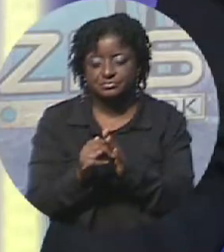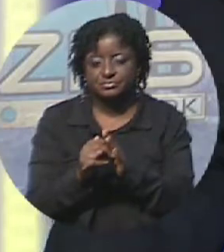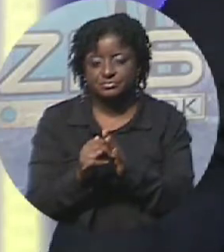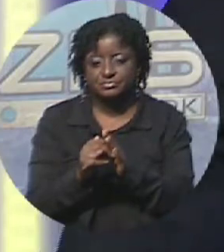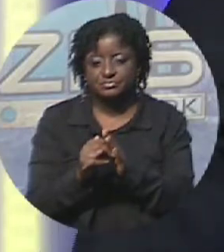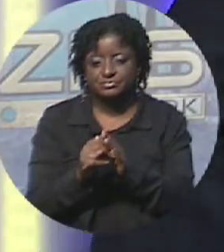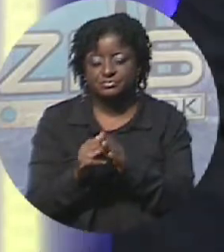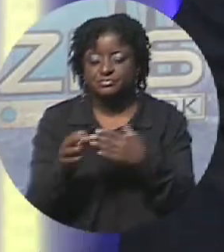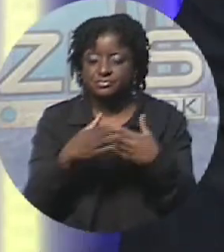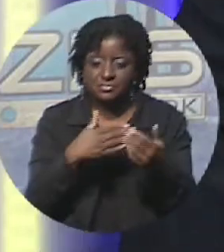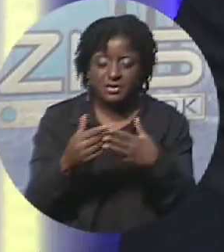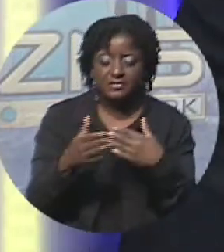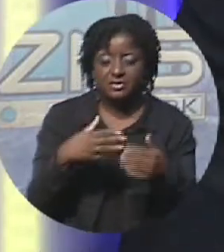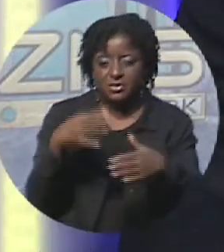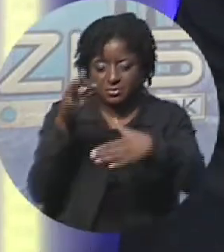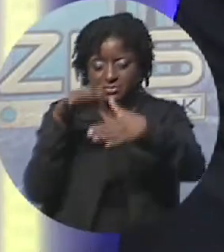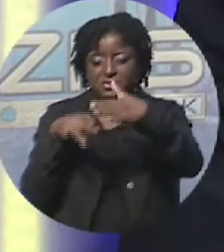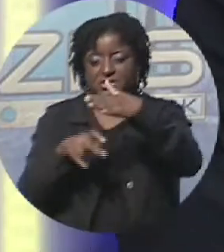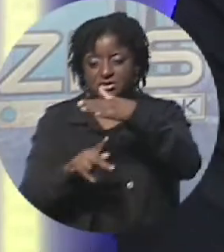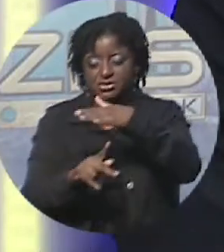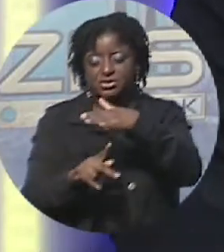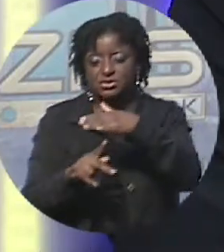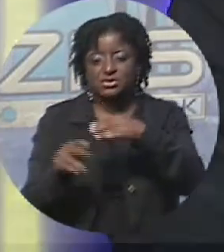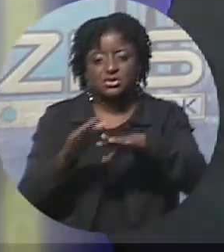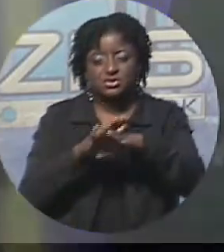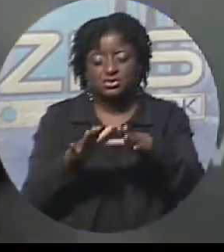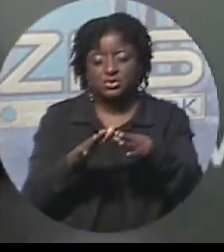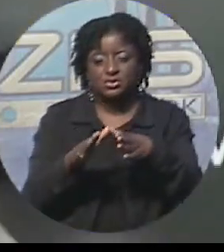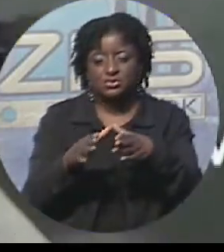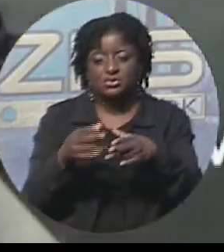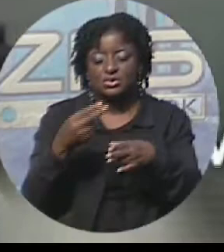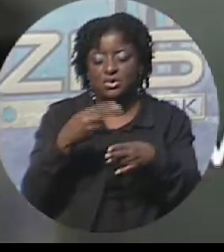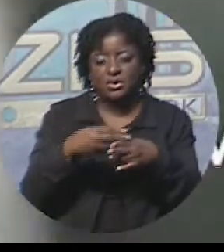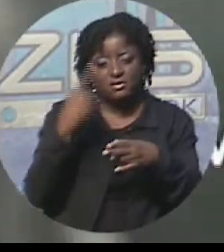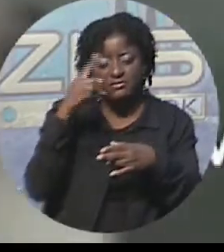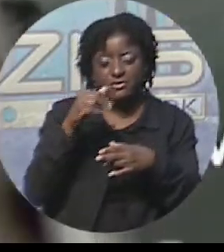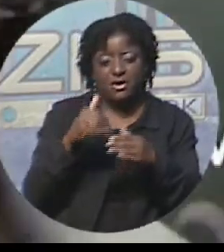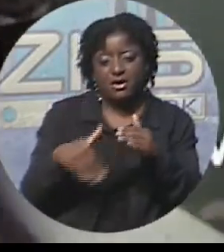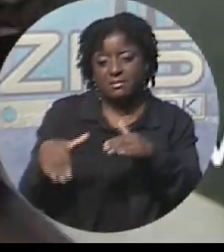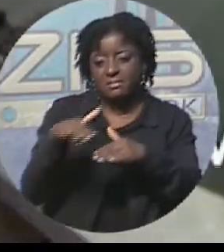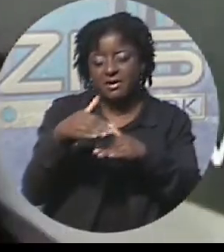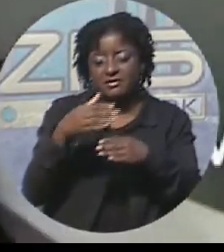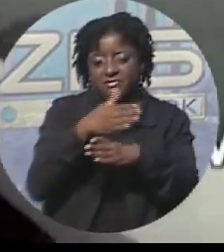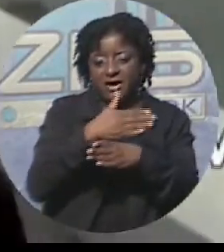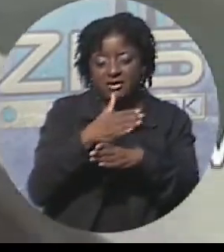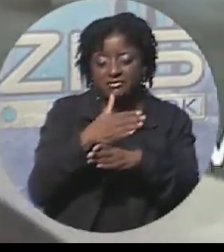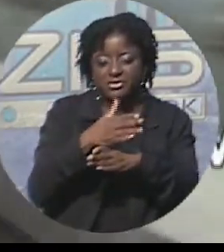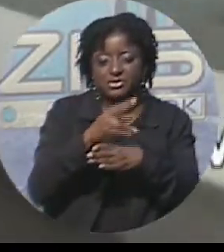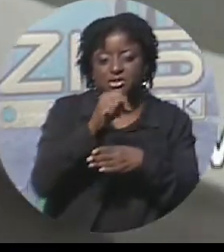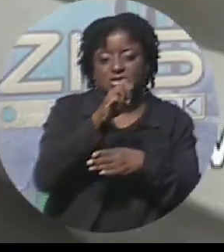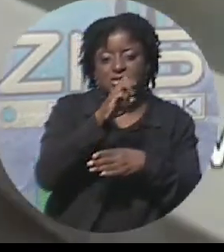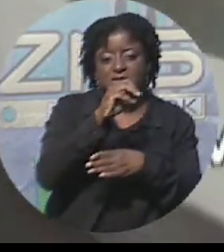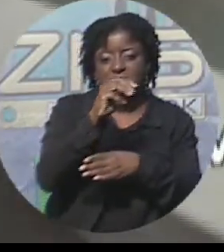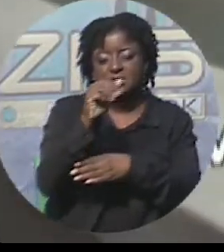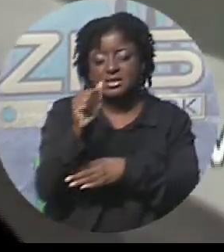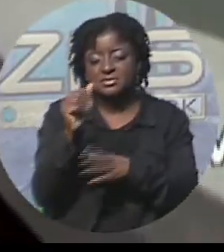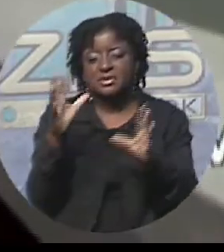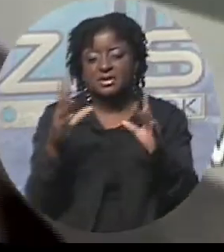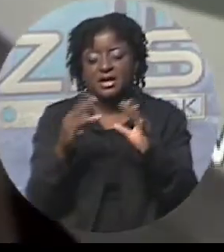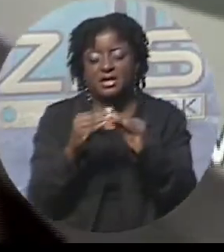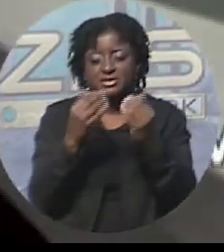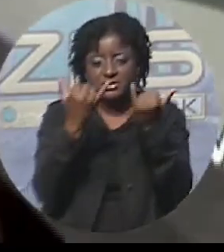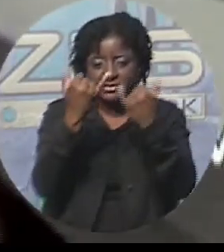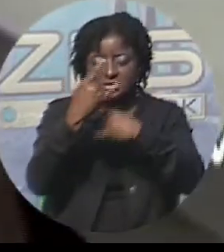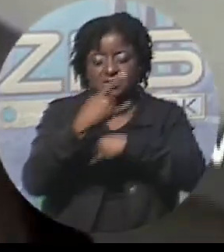though predictions do not call for an above-average storm season, NEMA officials gathered today to ensure that all systems are in place. Luke